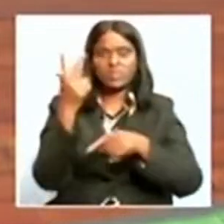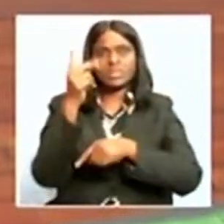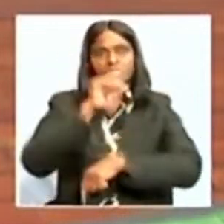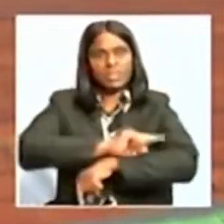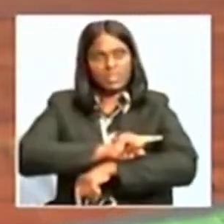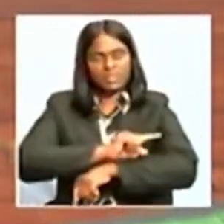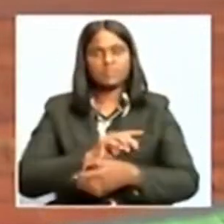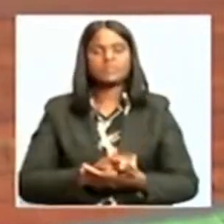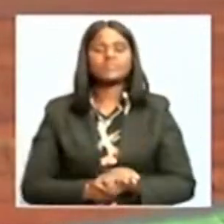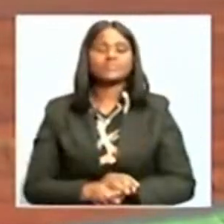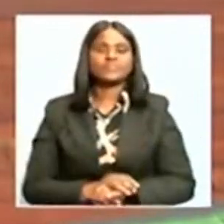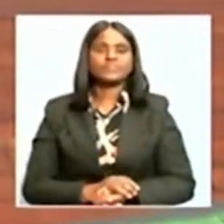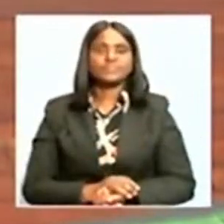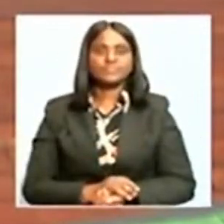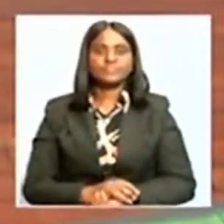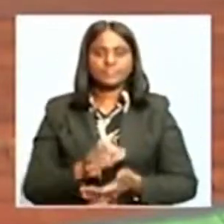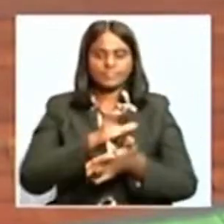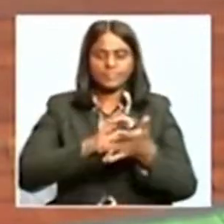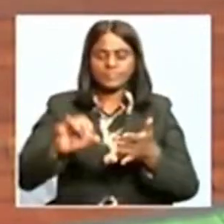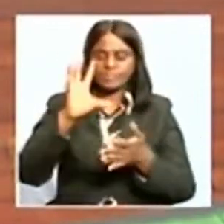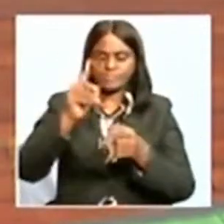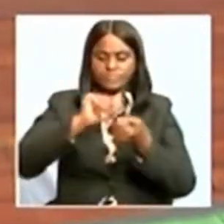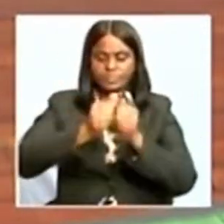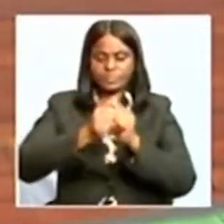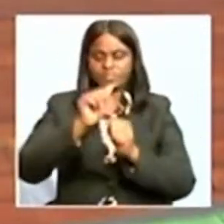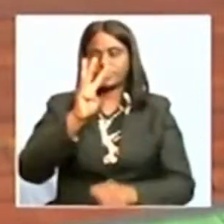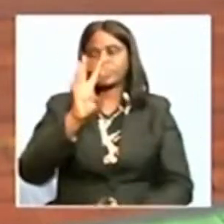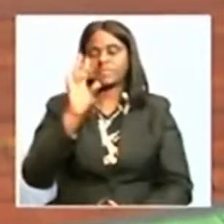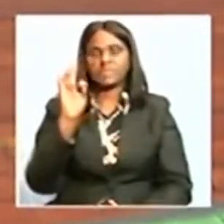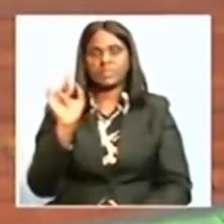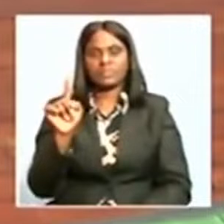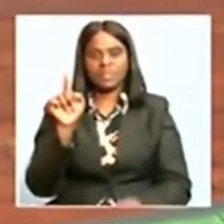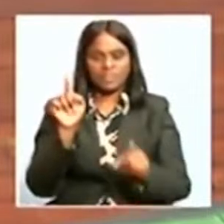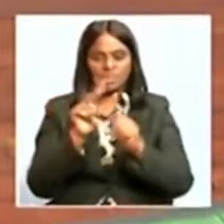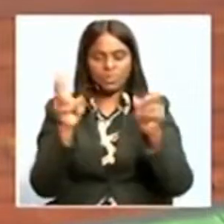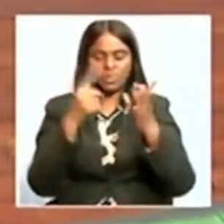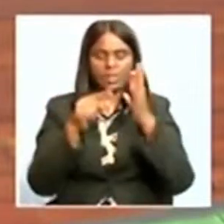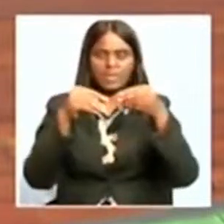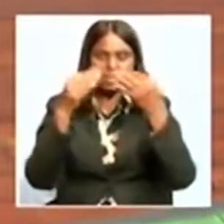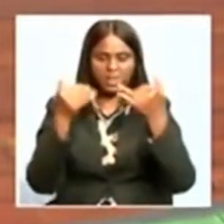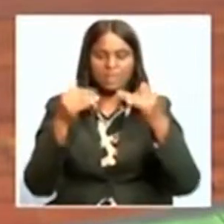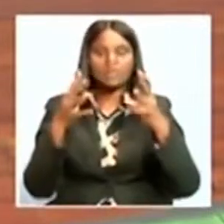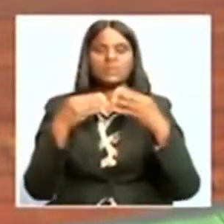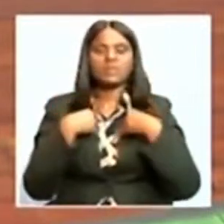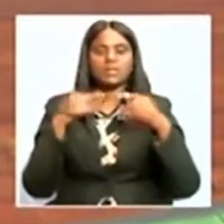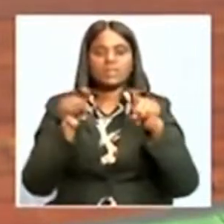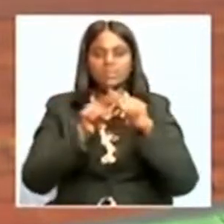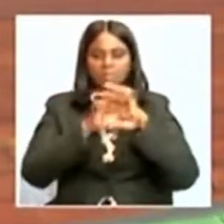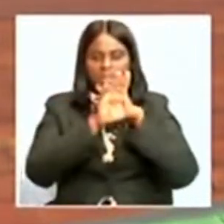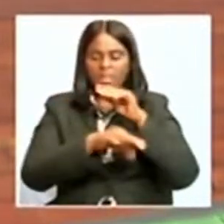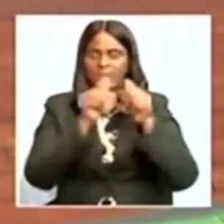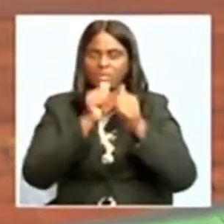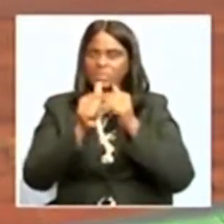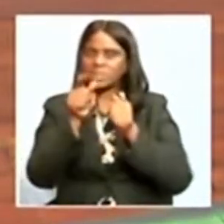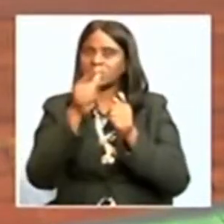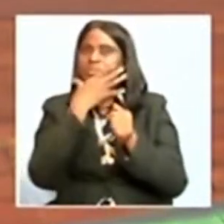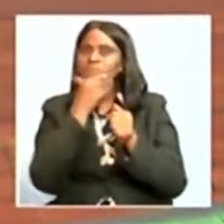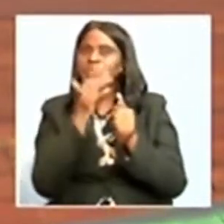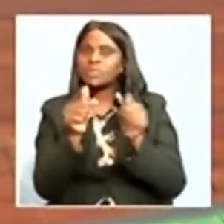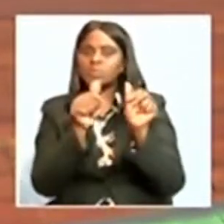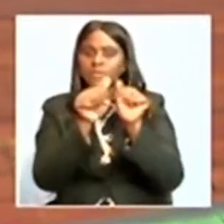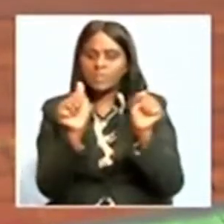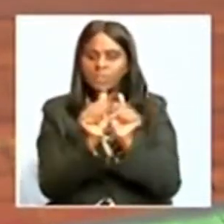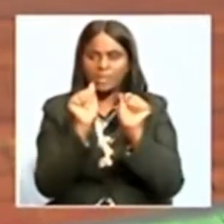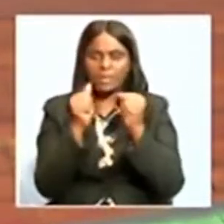days. Clause 6 amends Section 47 so as to provide an exception under which the Commissioner General